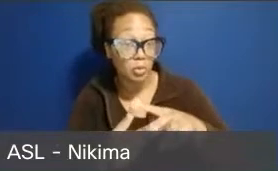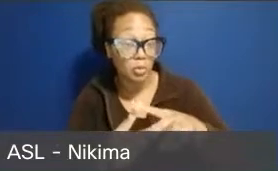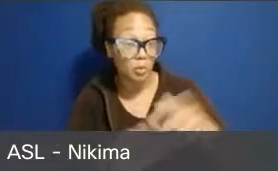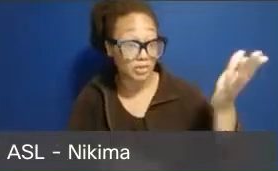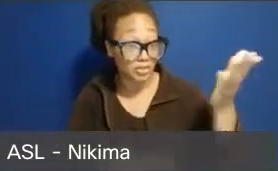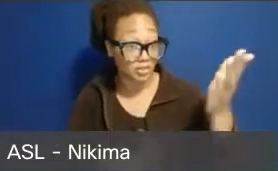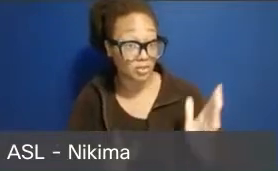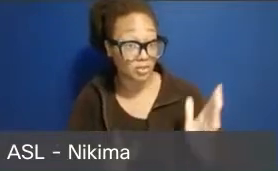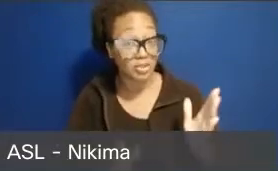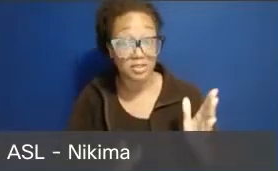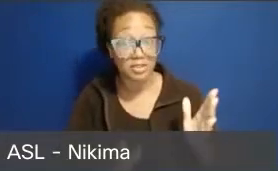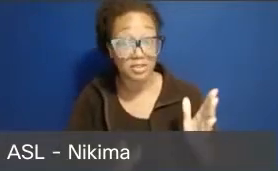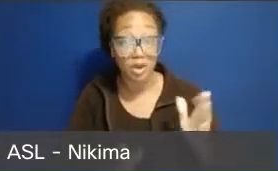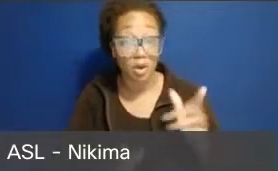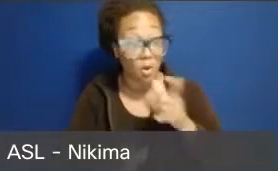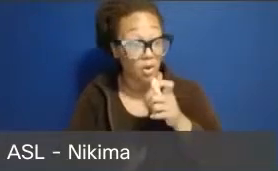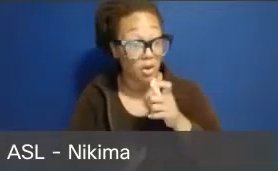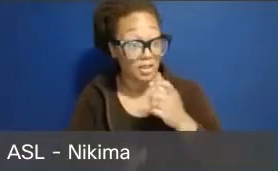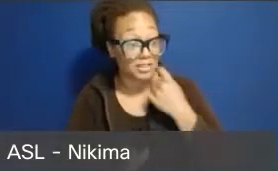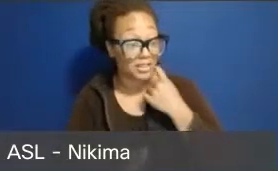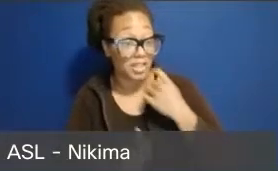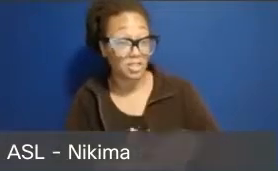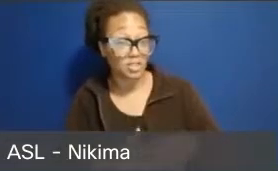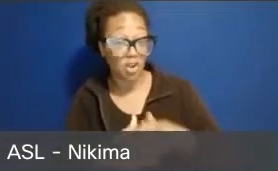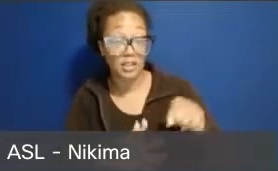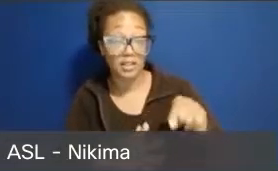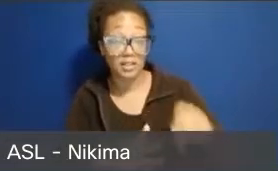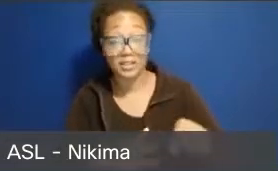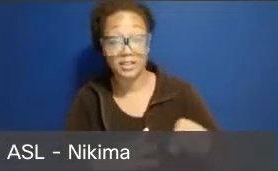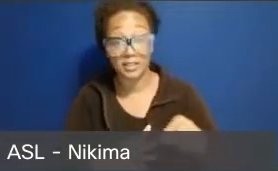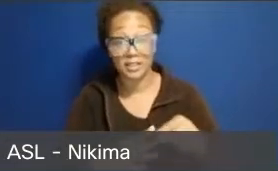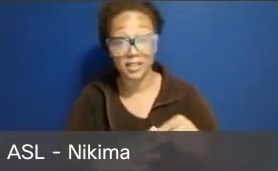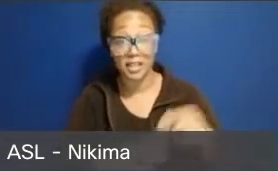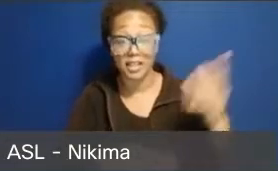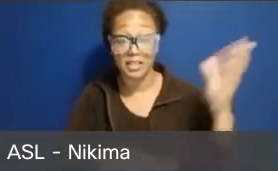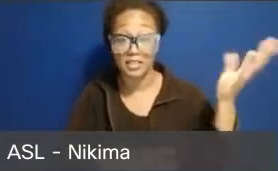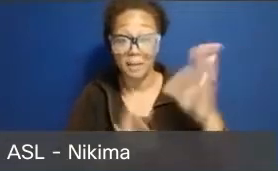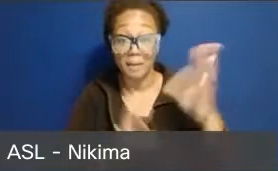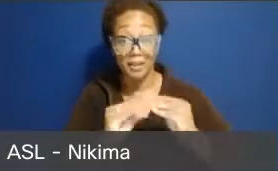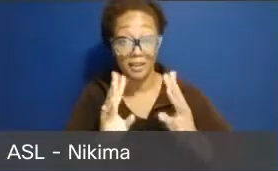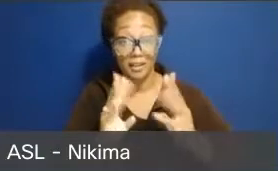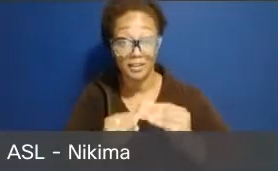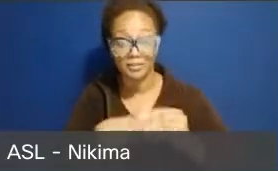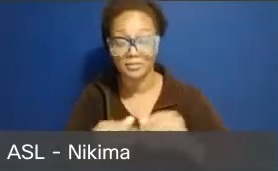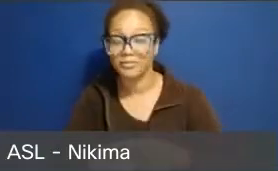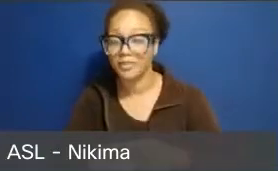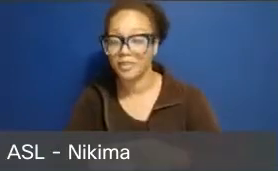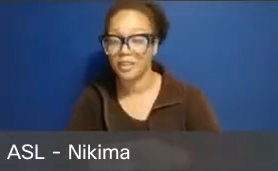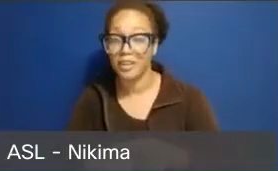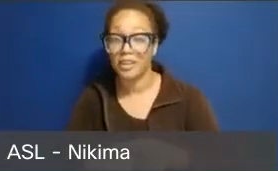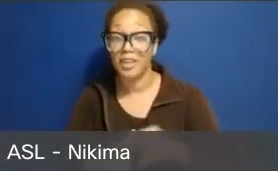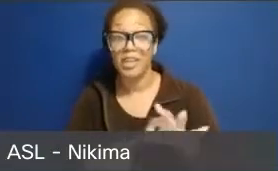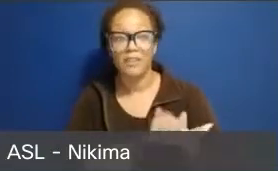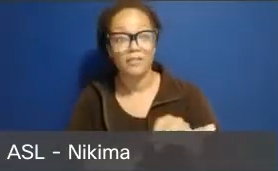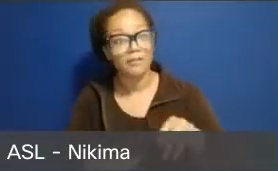who, started this summit, if it wasn't for partners